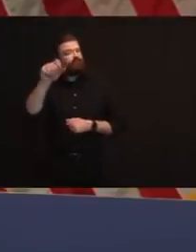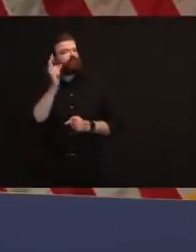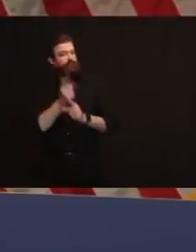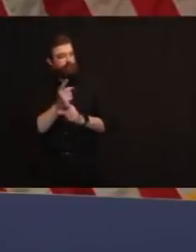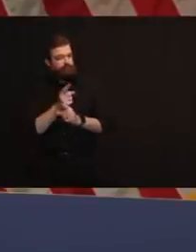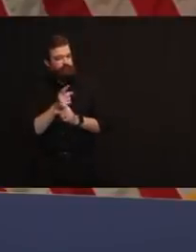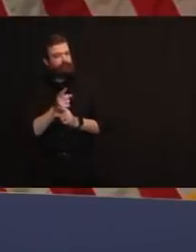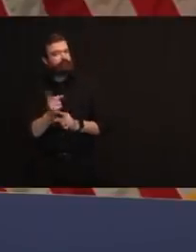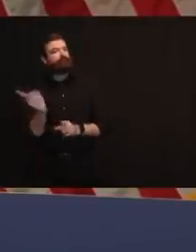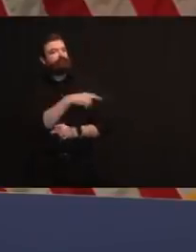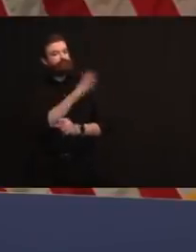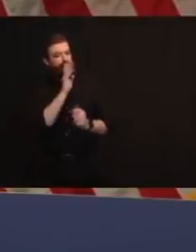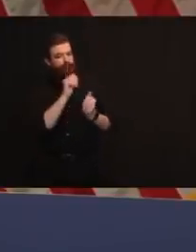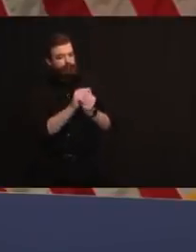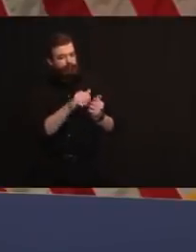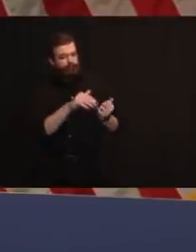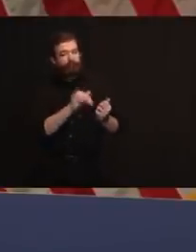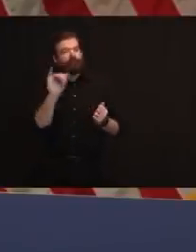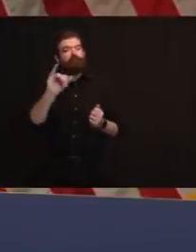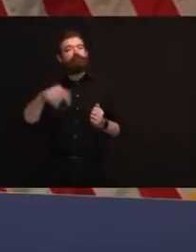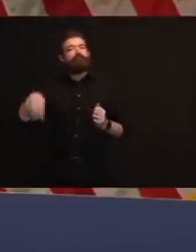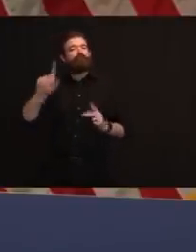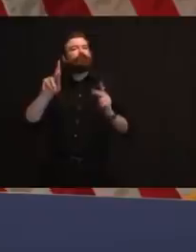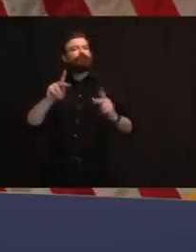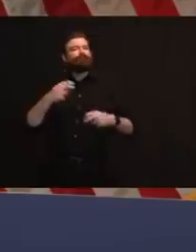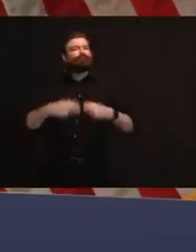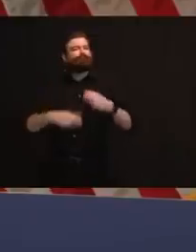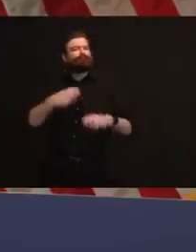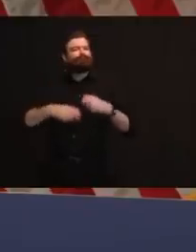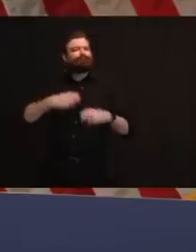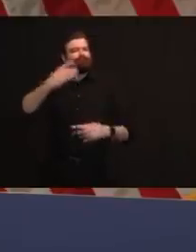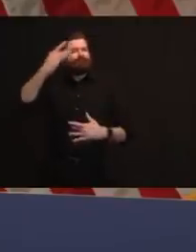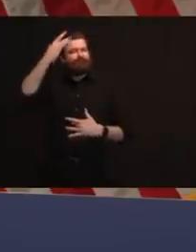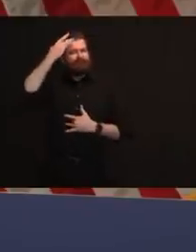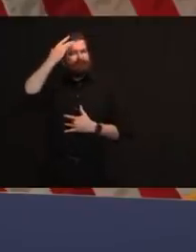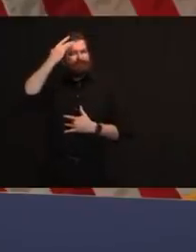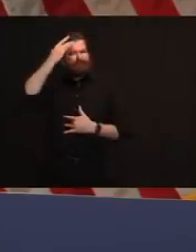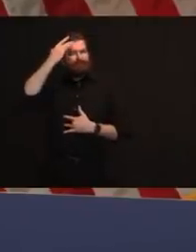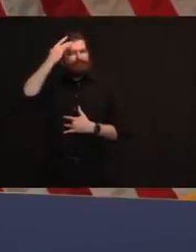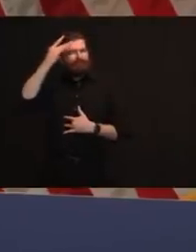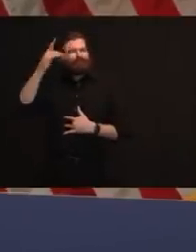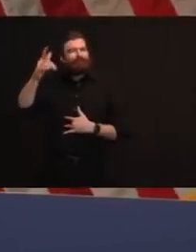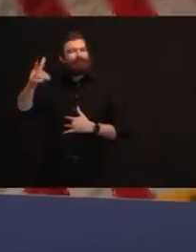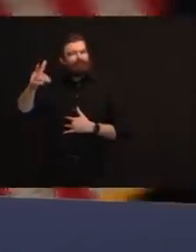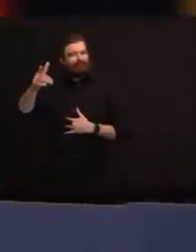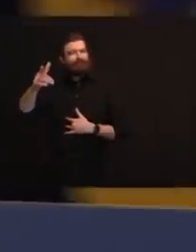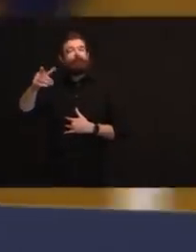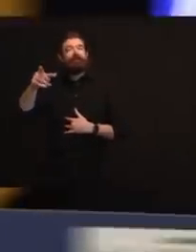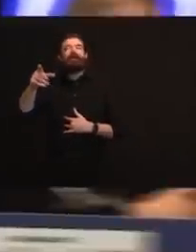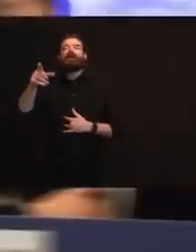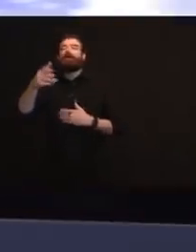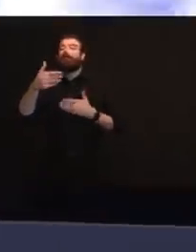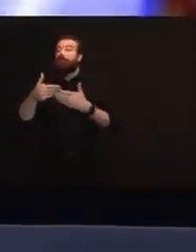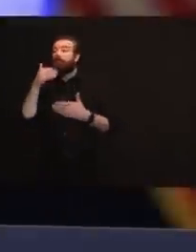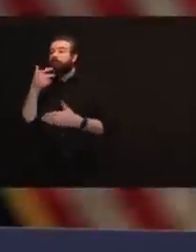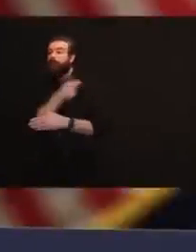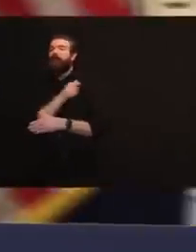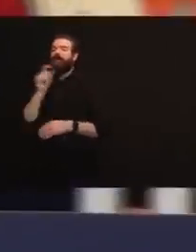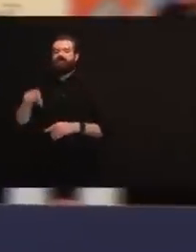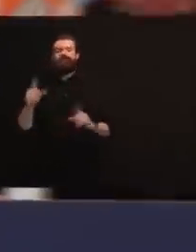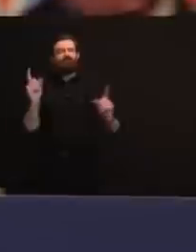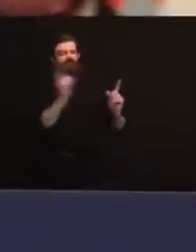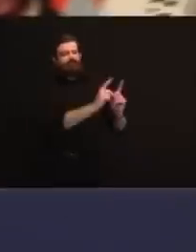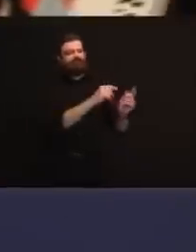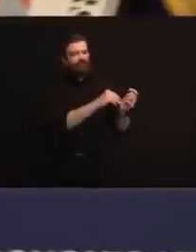children, we're a little bit away from that yet. And I've got allergies, which I know is one category. How would